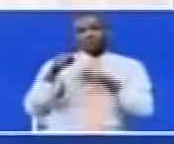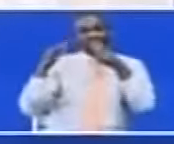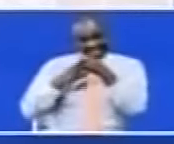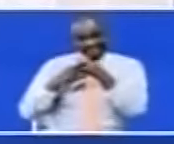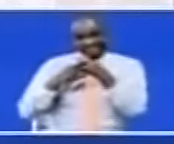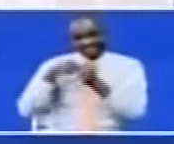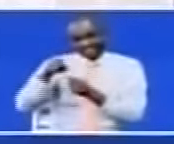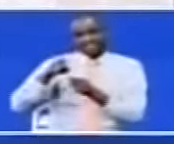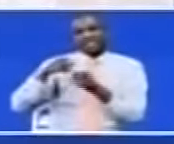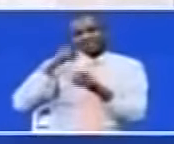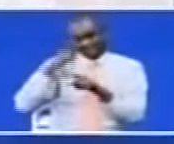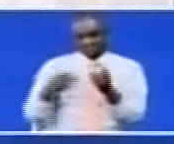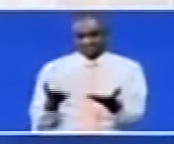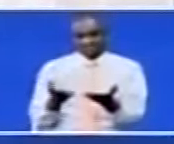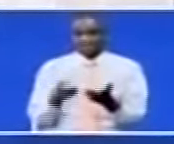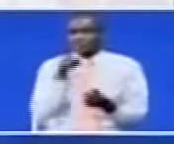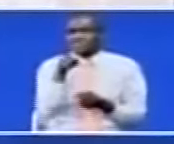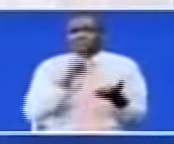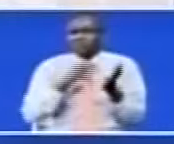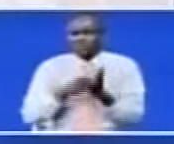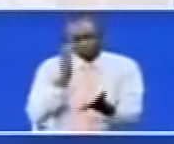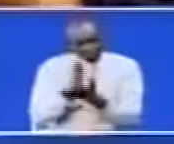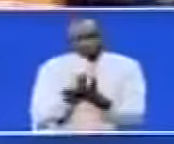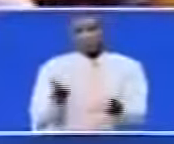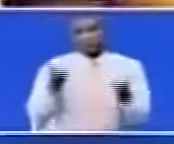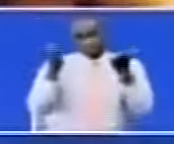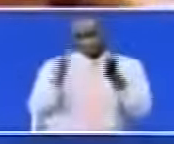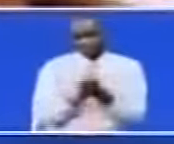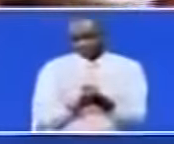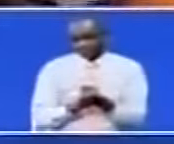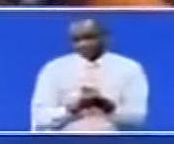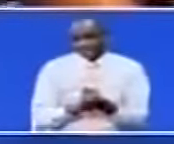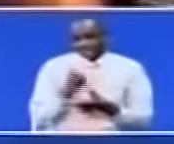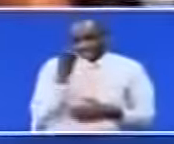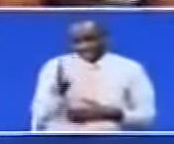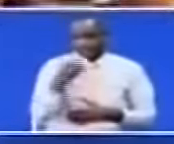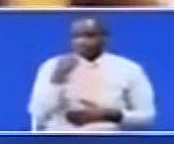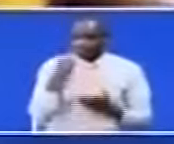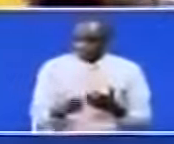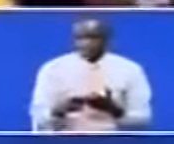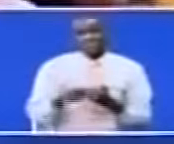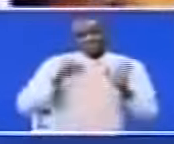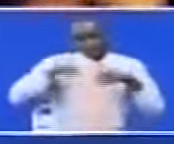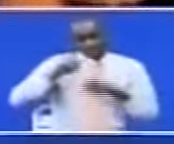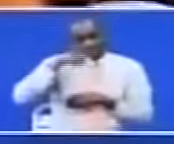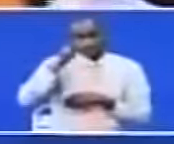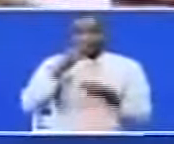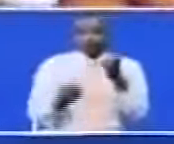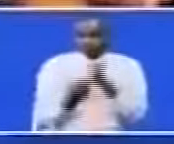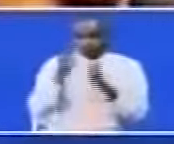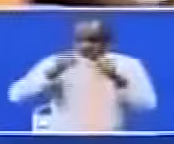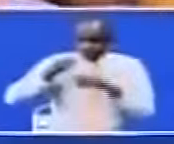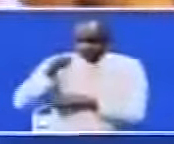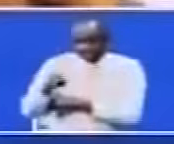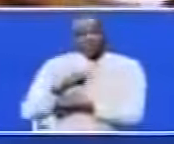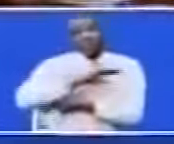million bags. Yeah, that's how it has really improved. And the jump has boosted smallholder farmers growing the crop around